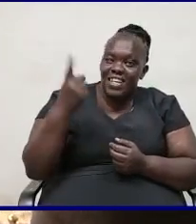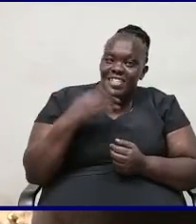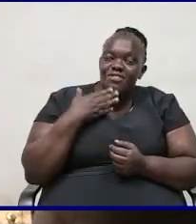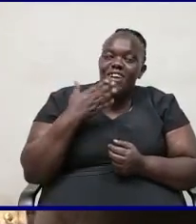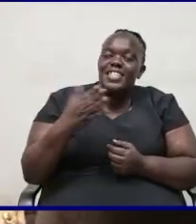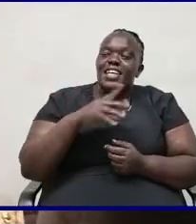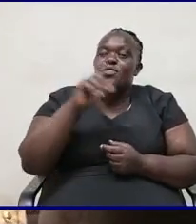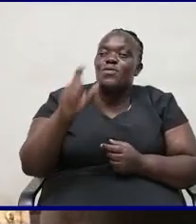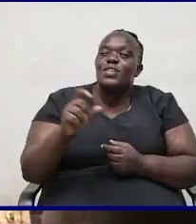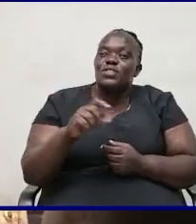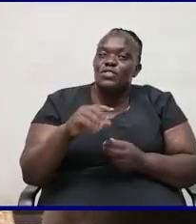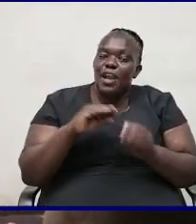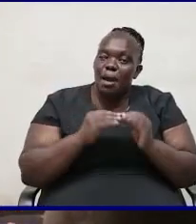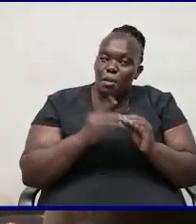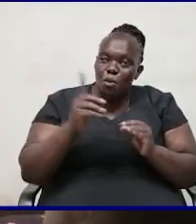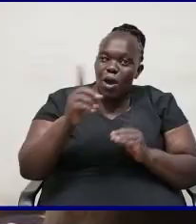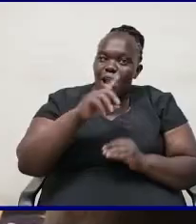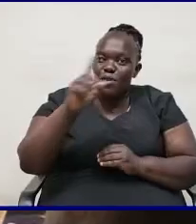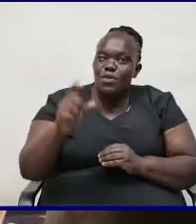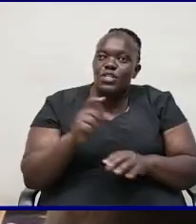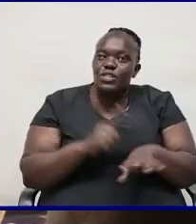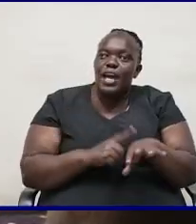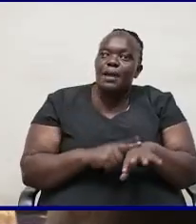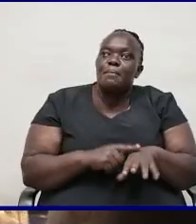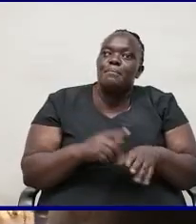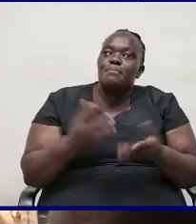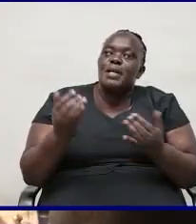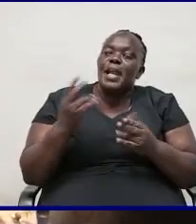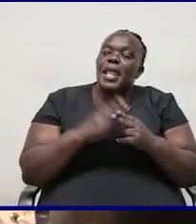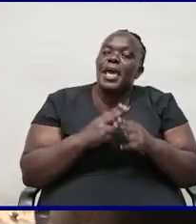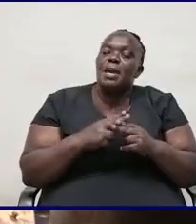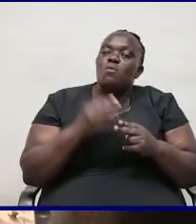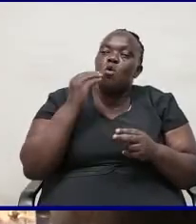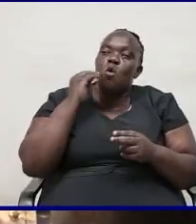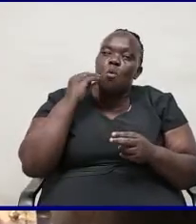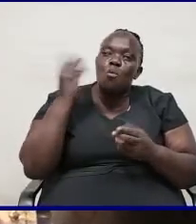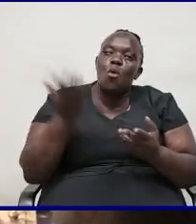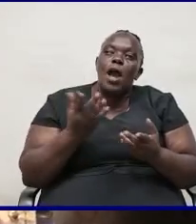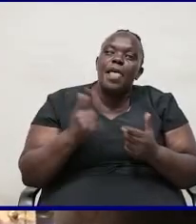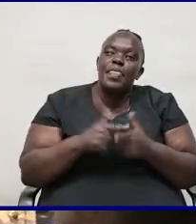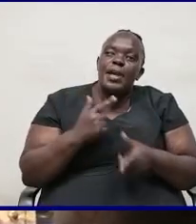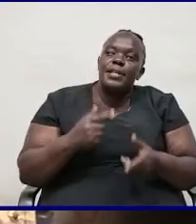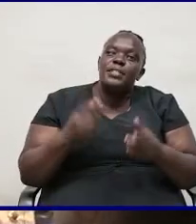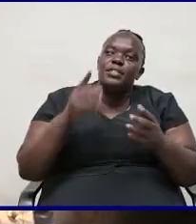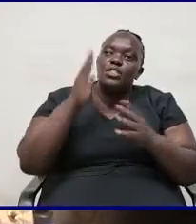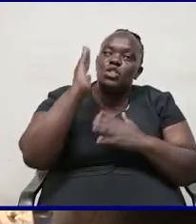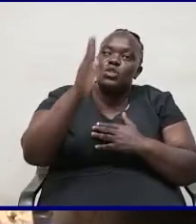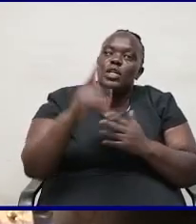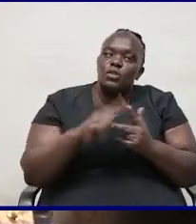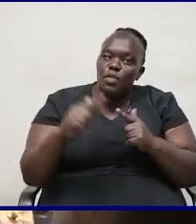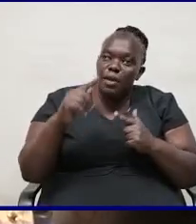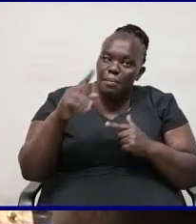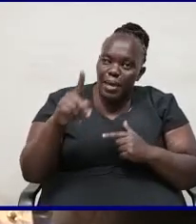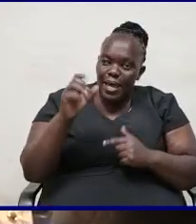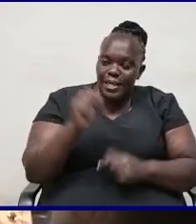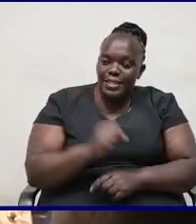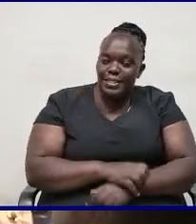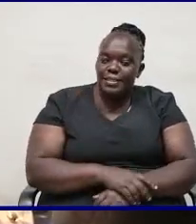that question? Who's number one? Yes. Introduce yourself, your name, where you come from, and straight shoot to the